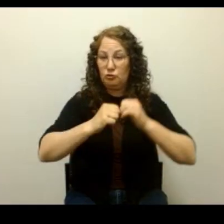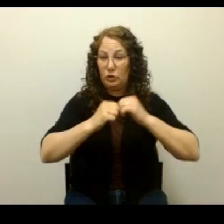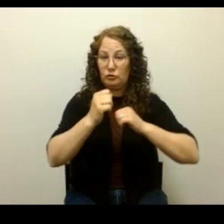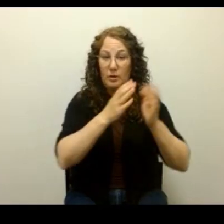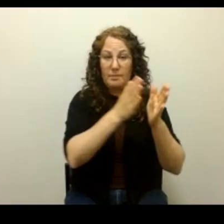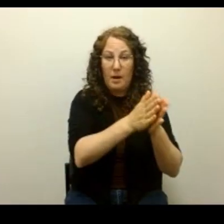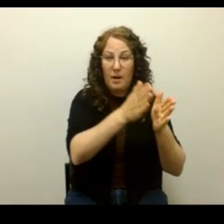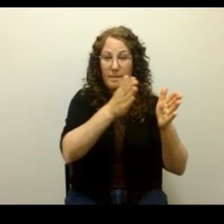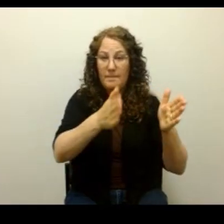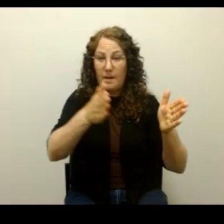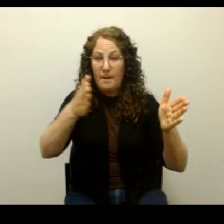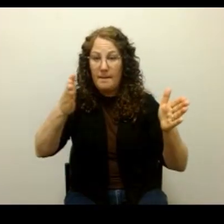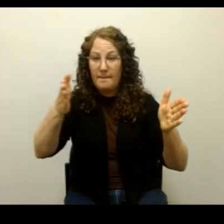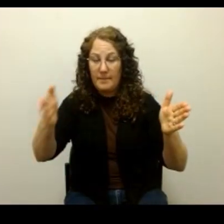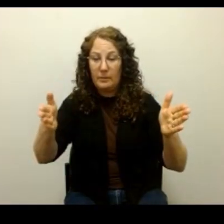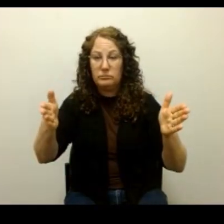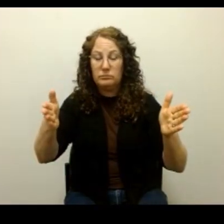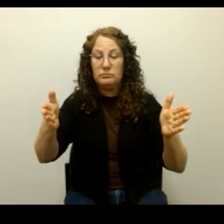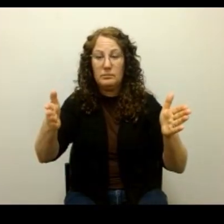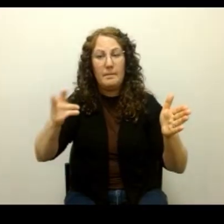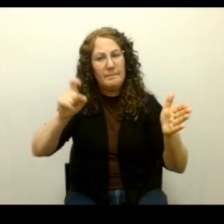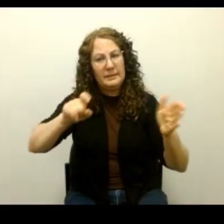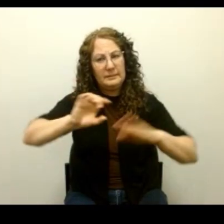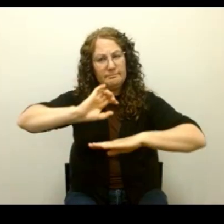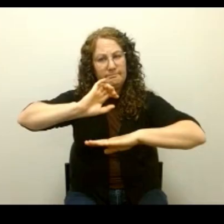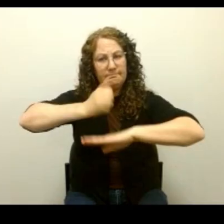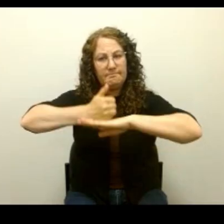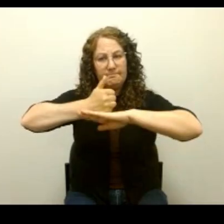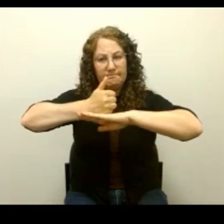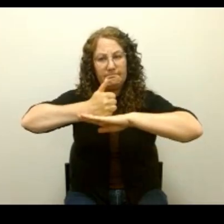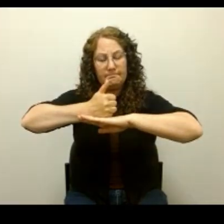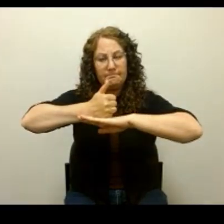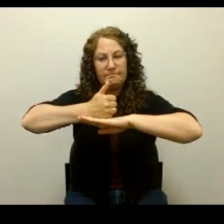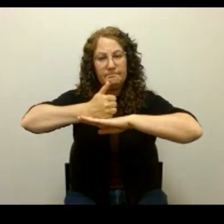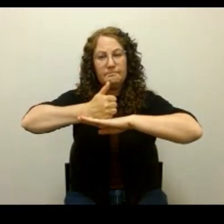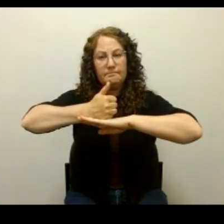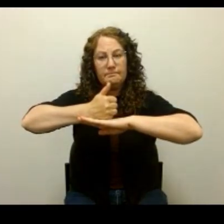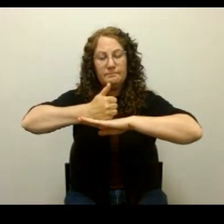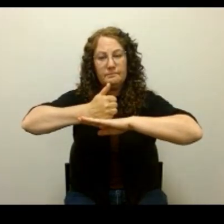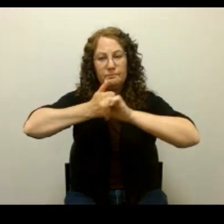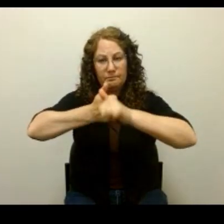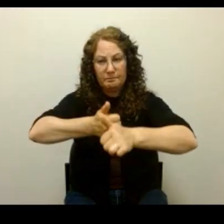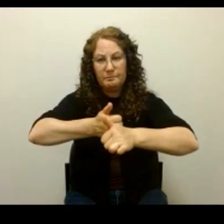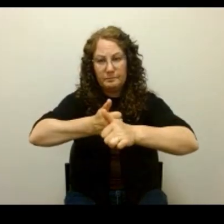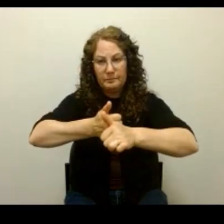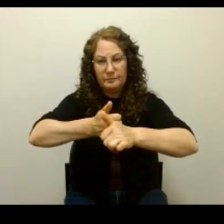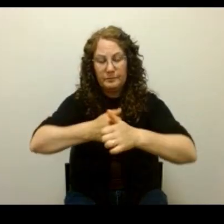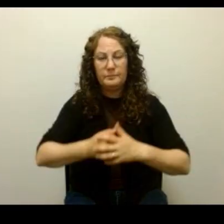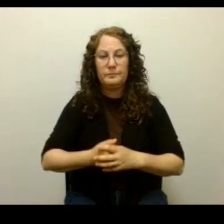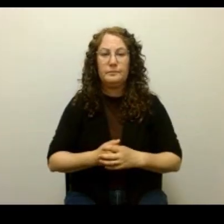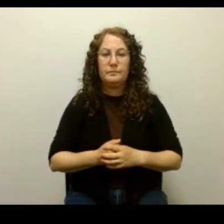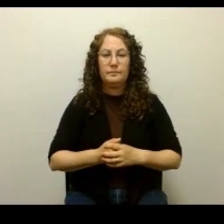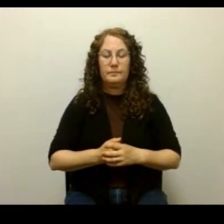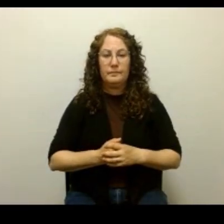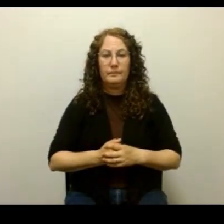be put in place, it has to be considered and followed